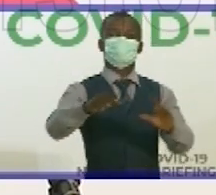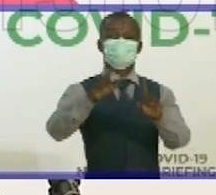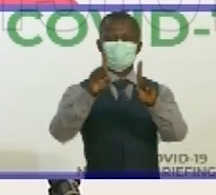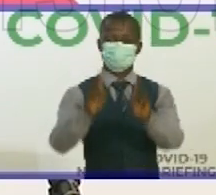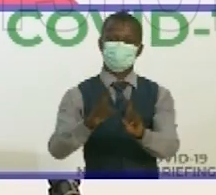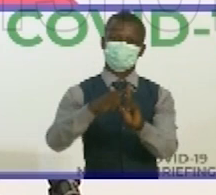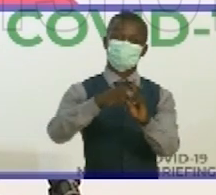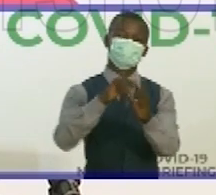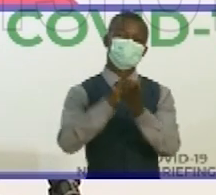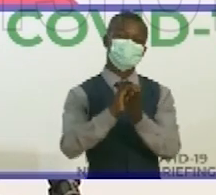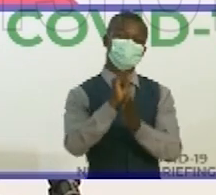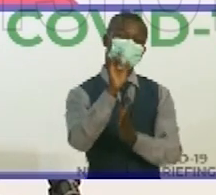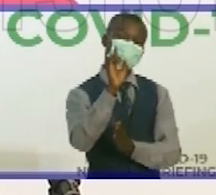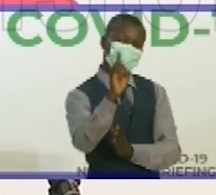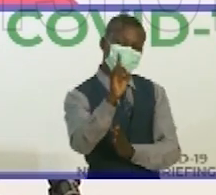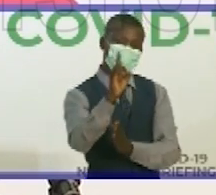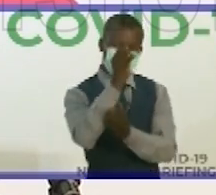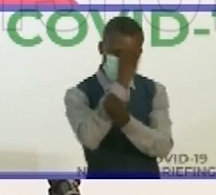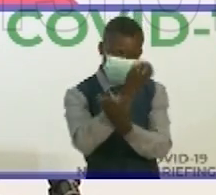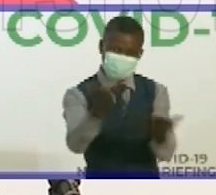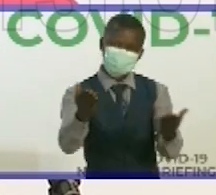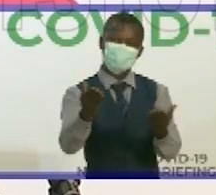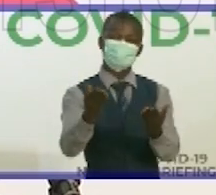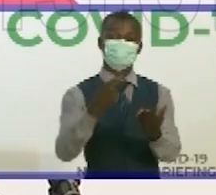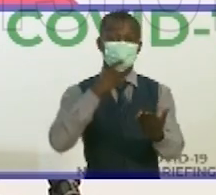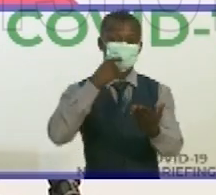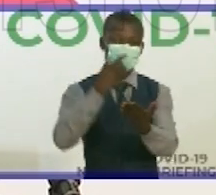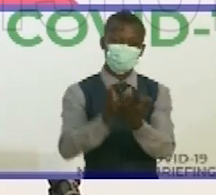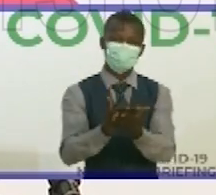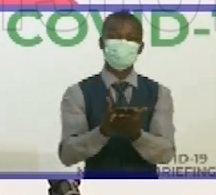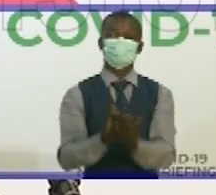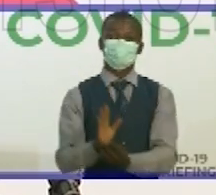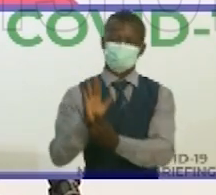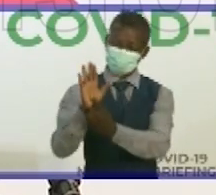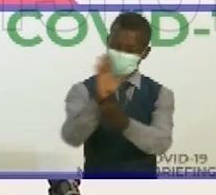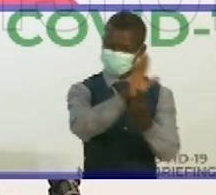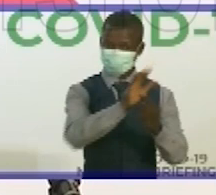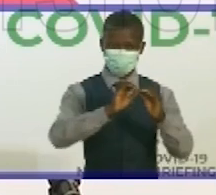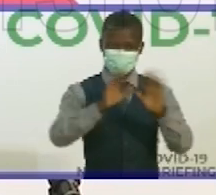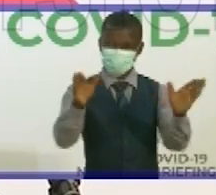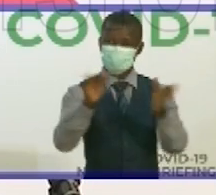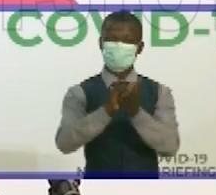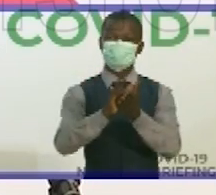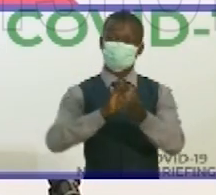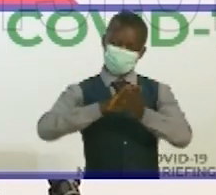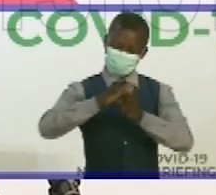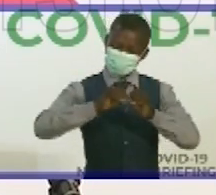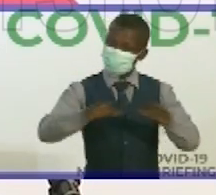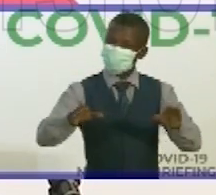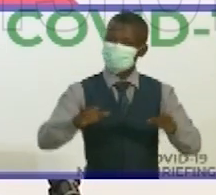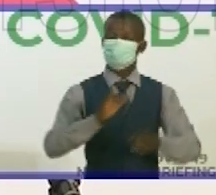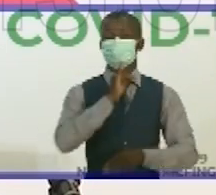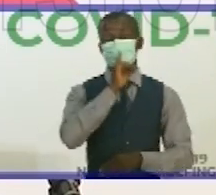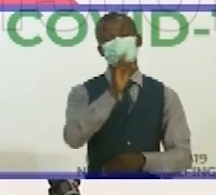of information in the public space is sufficient proof to Nigerians that the virus is real and does